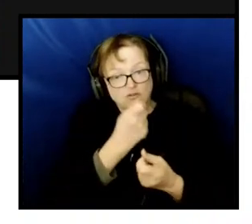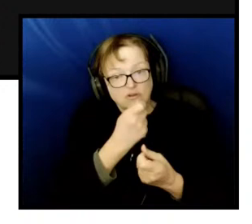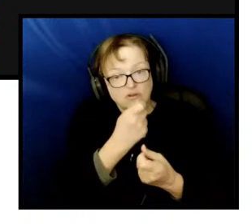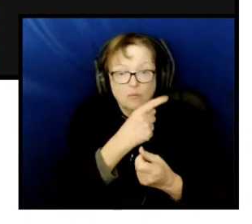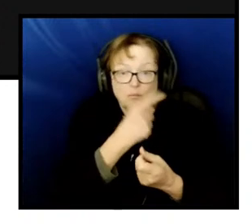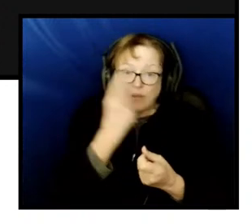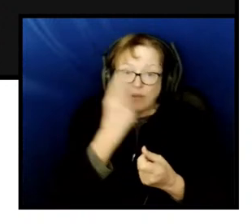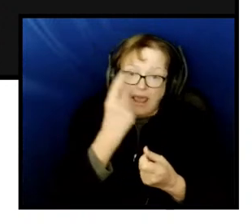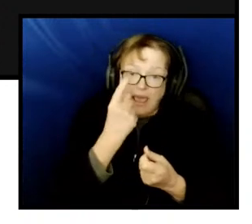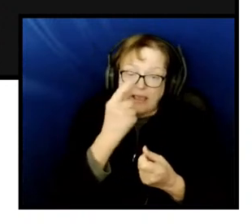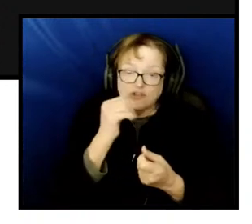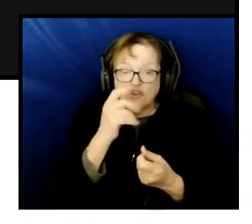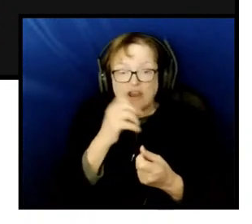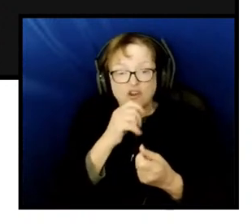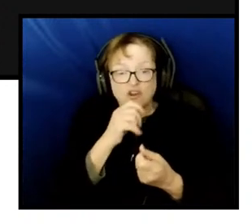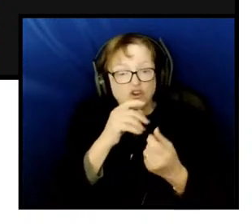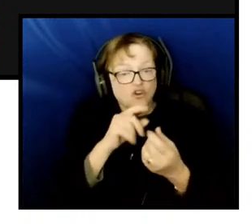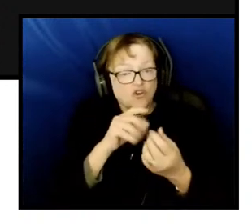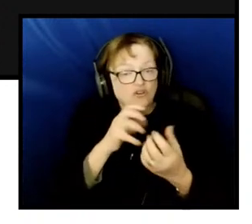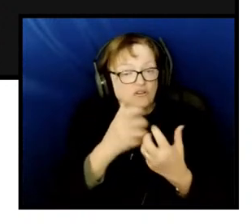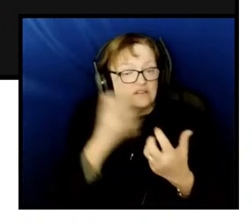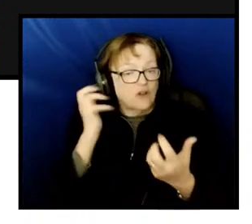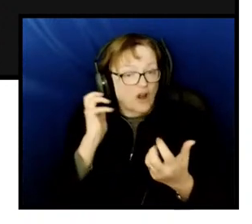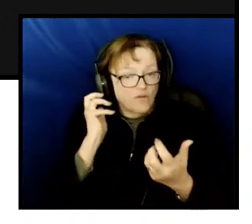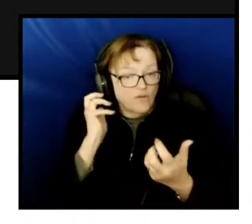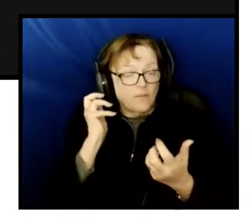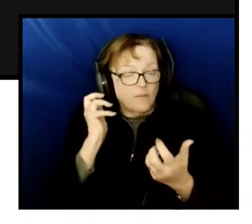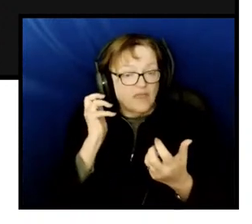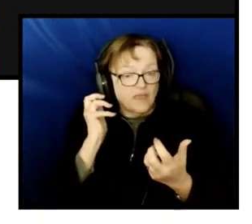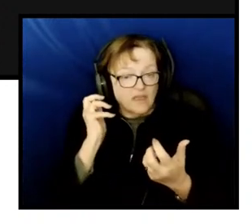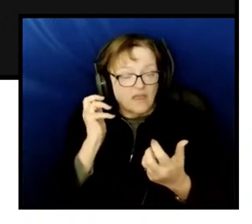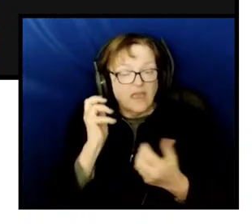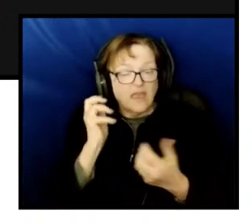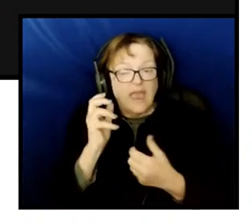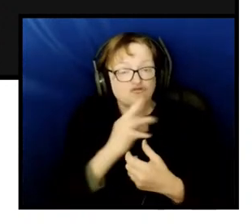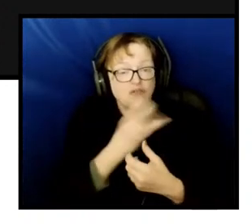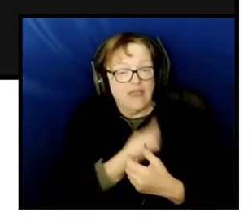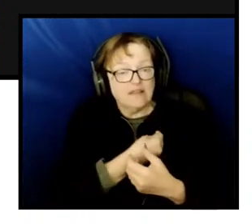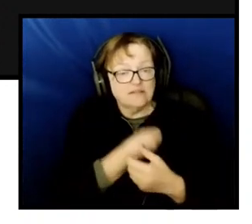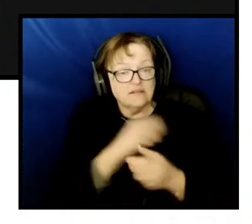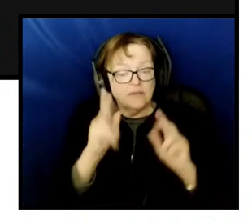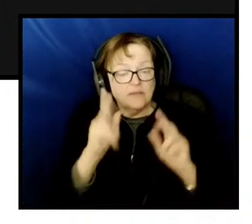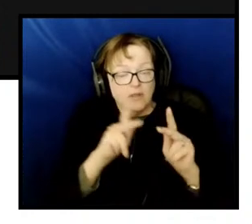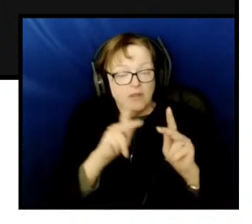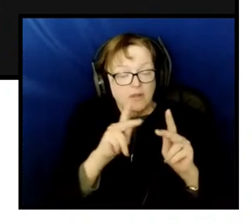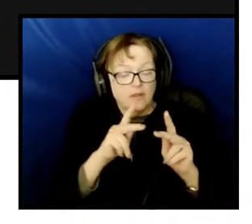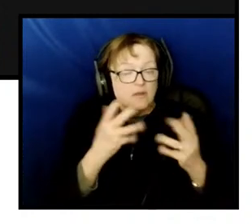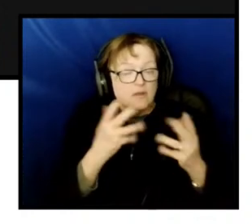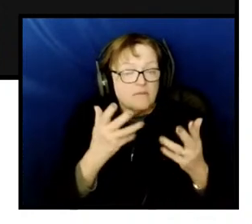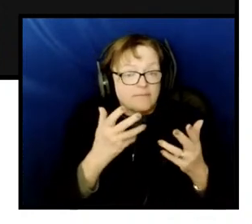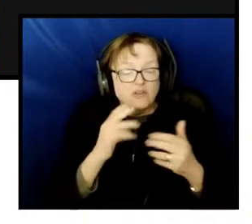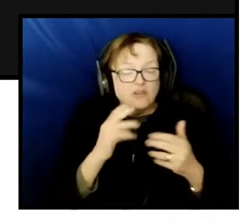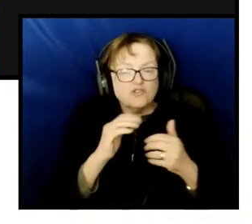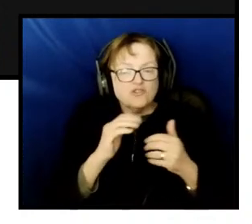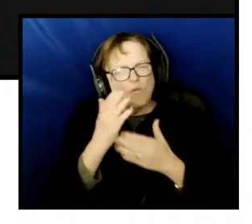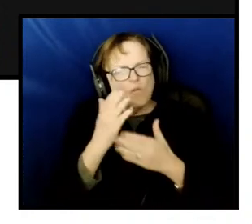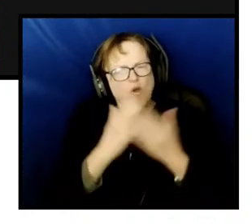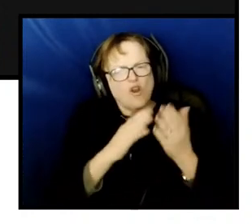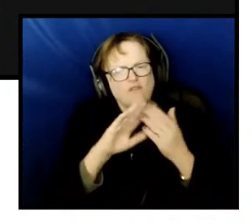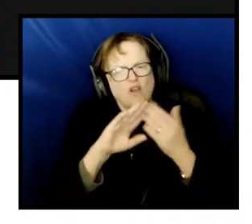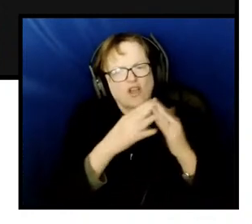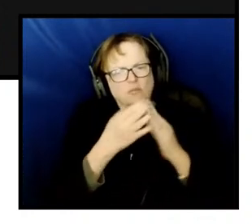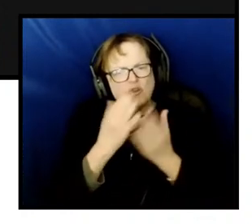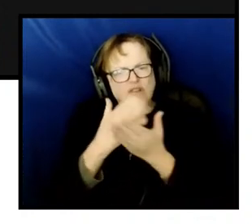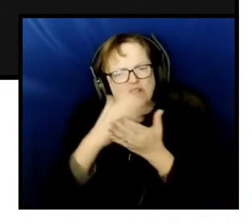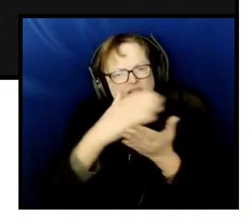Black, gender nonconforming, and trans people. So a lot of times our community will feel left out from